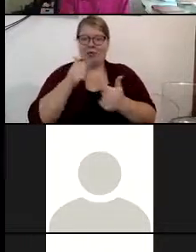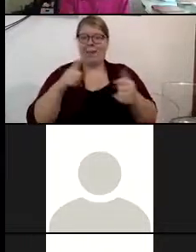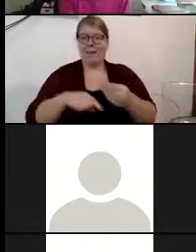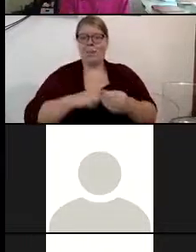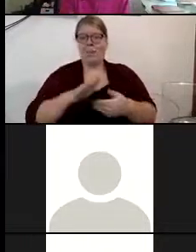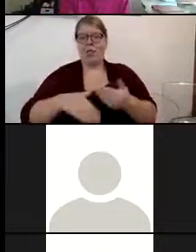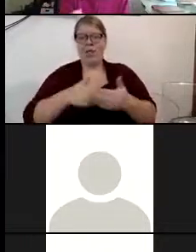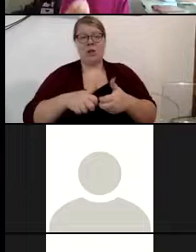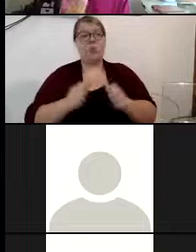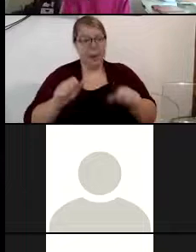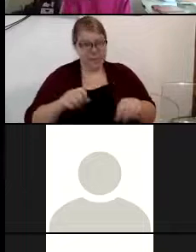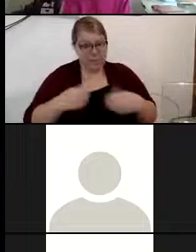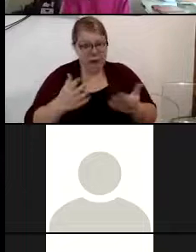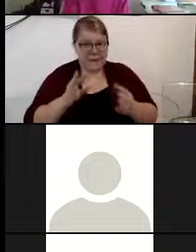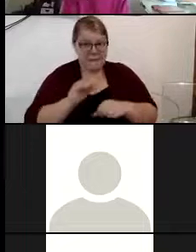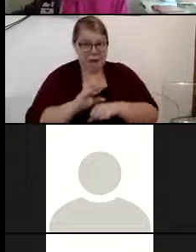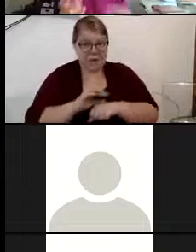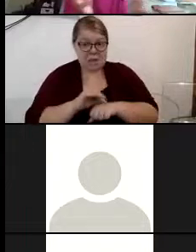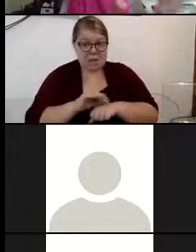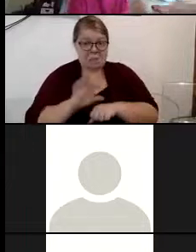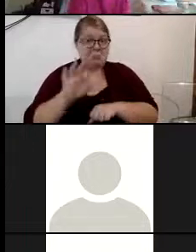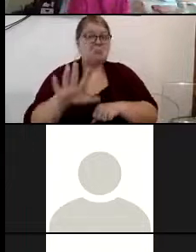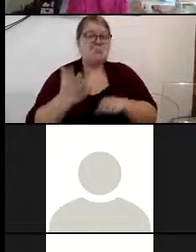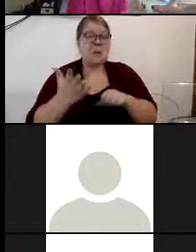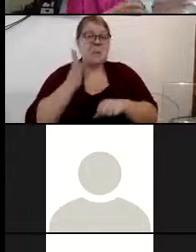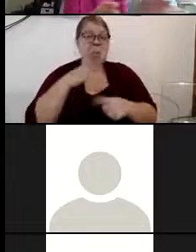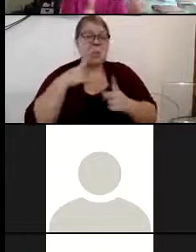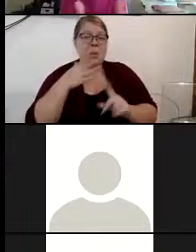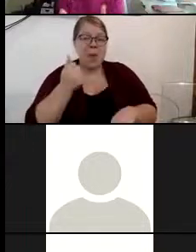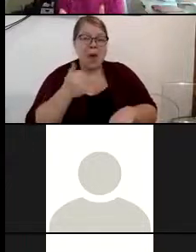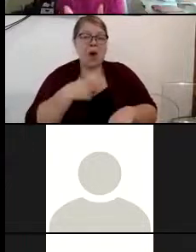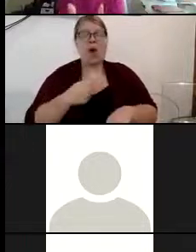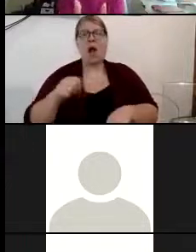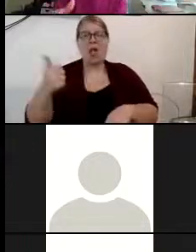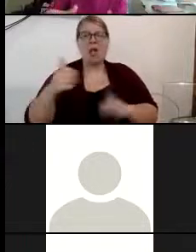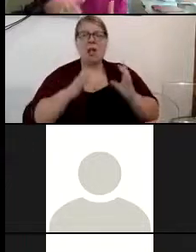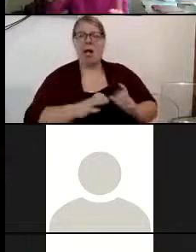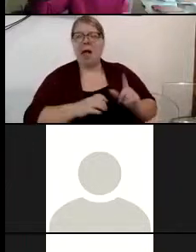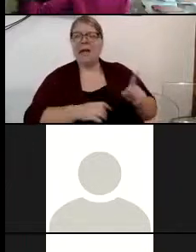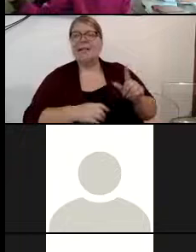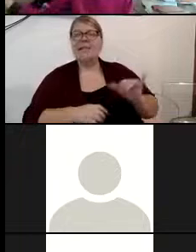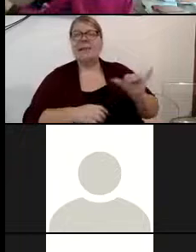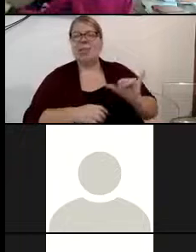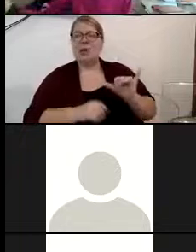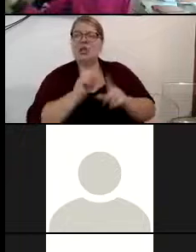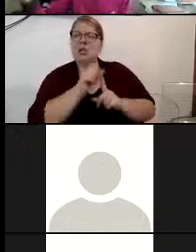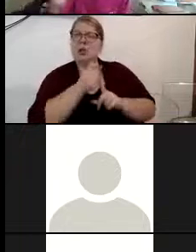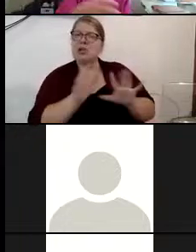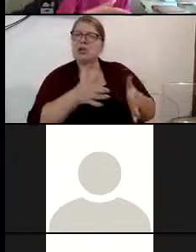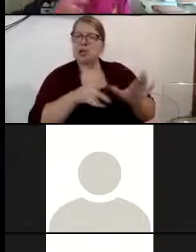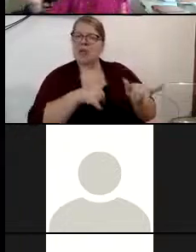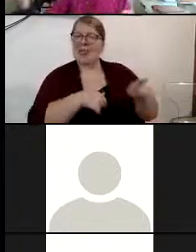provide advice about what might work better or what other clients have done in similar situations, that range